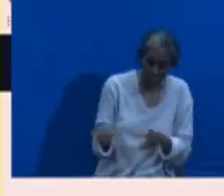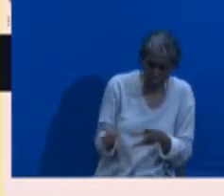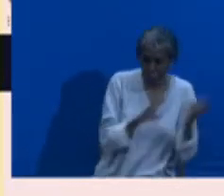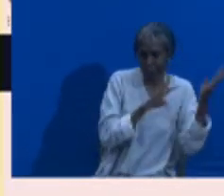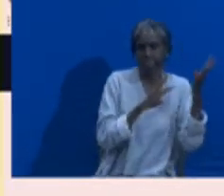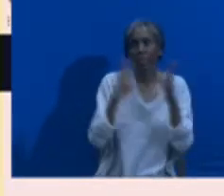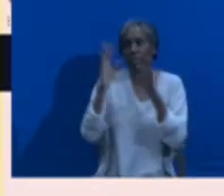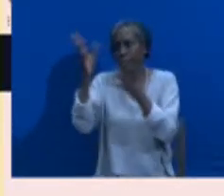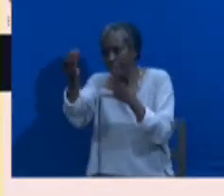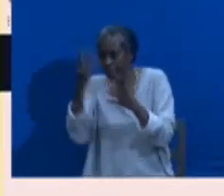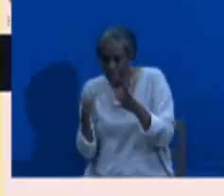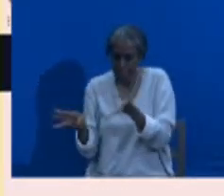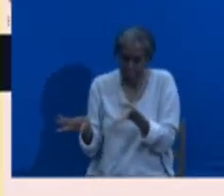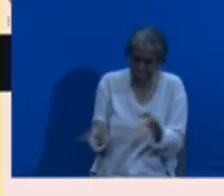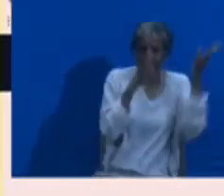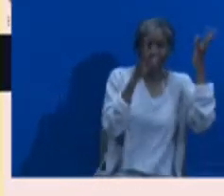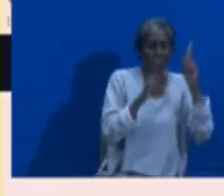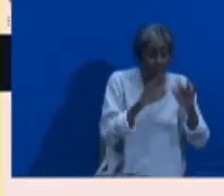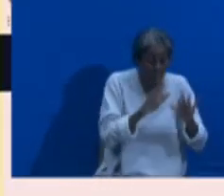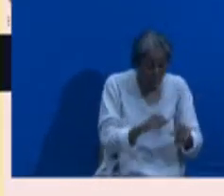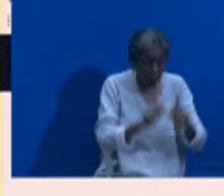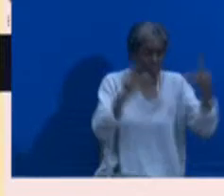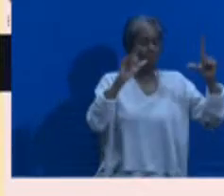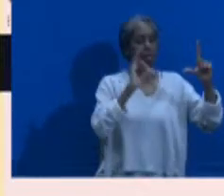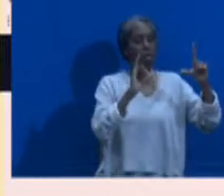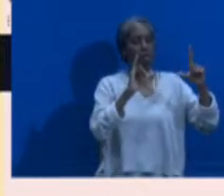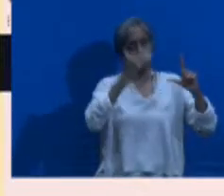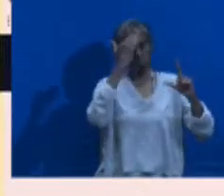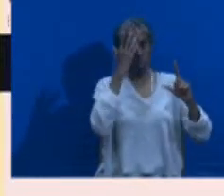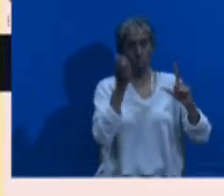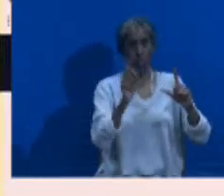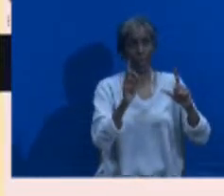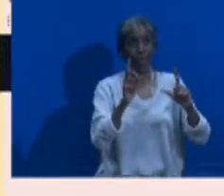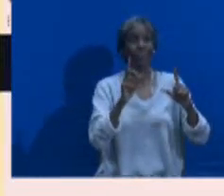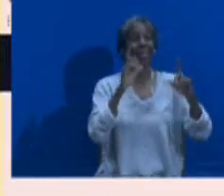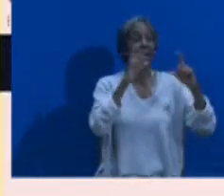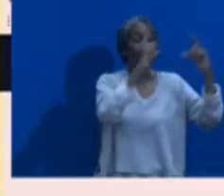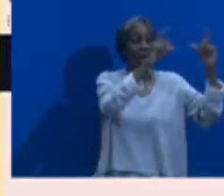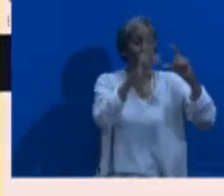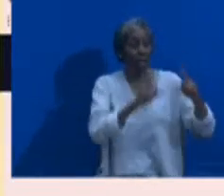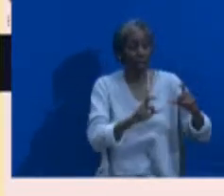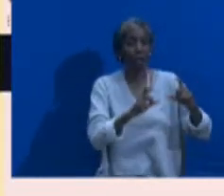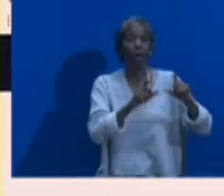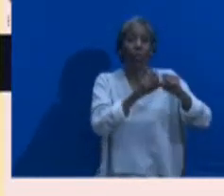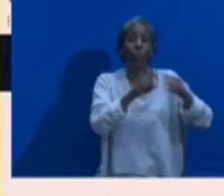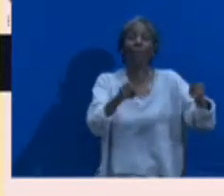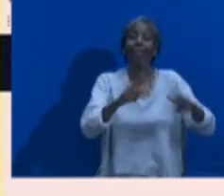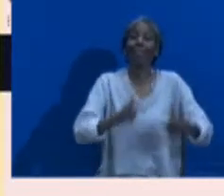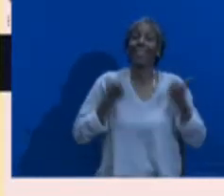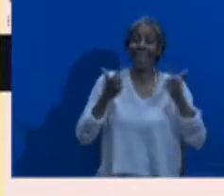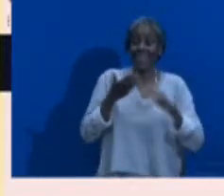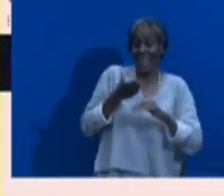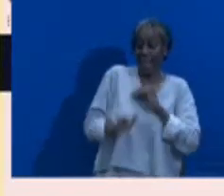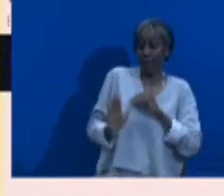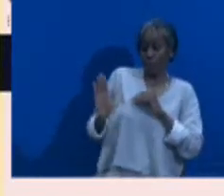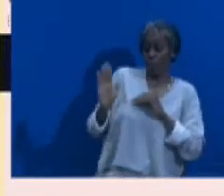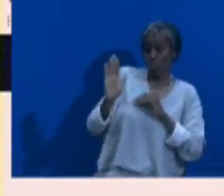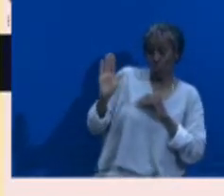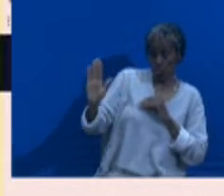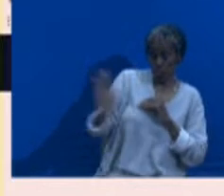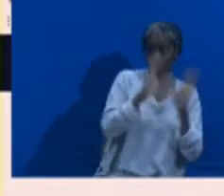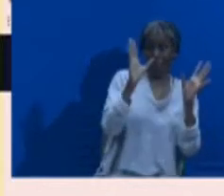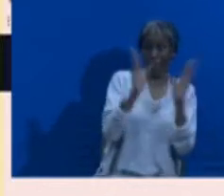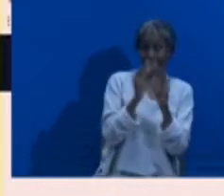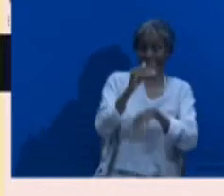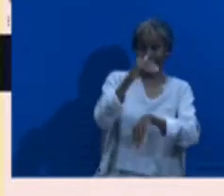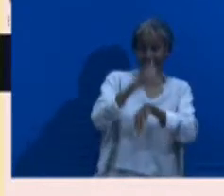hopefully this will be useful to the community. And as I mentioned, this dashboard will go live after your meeting tonight,